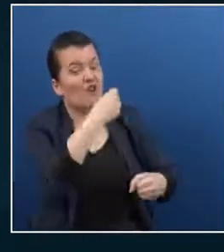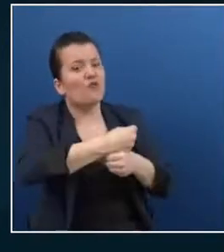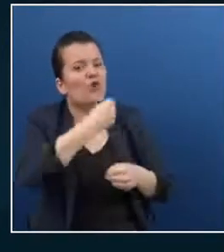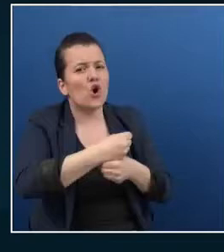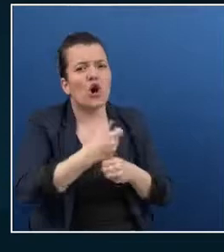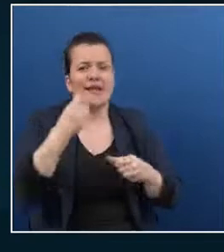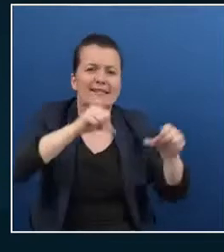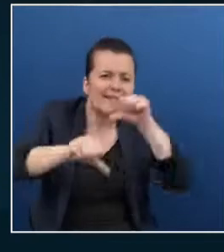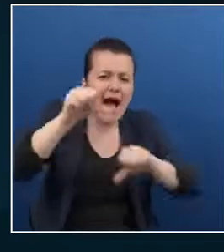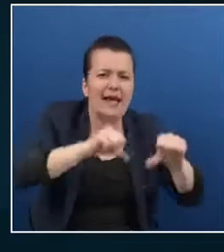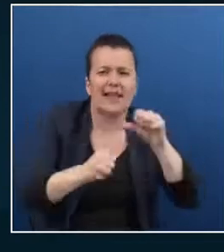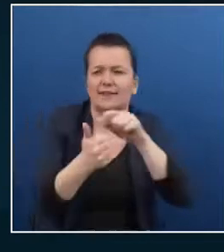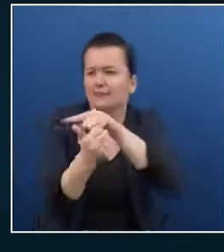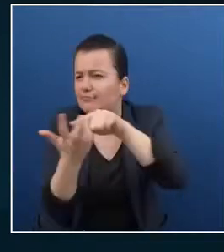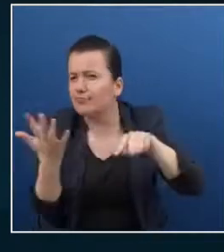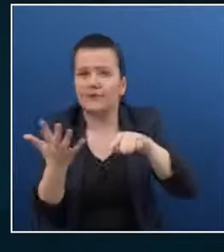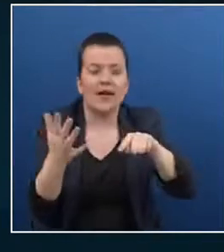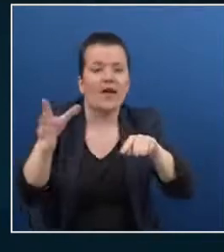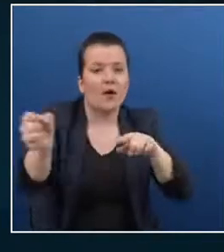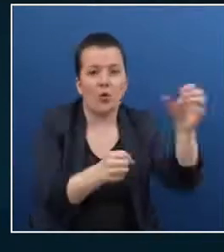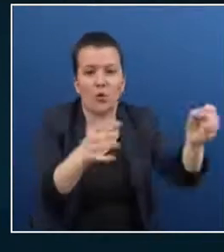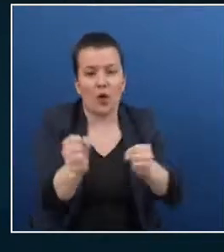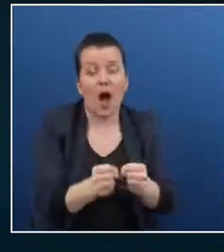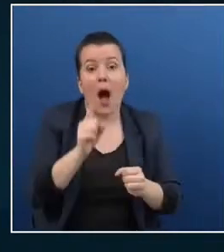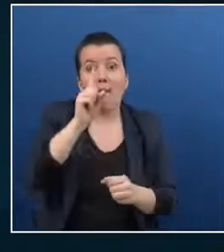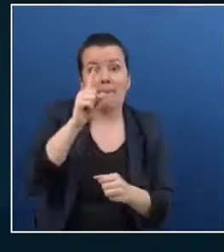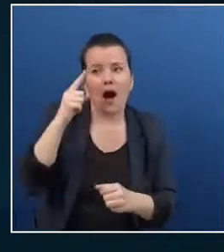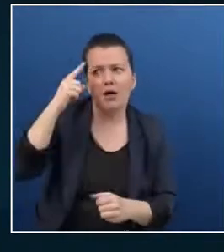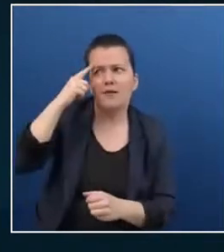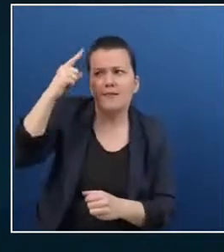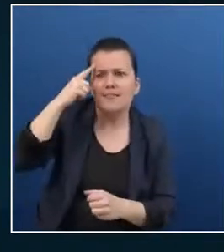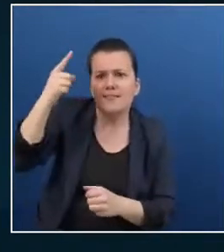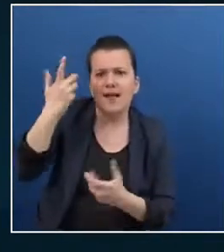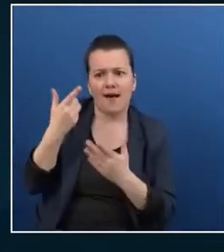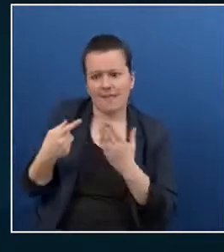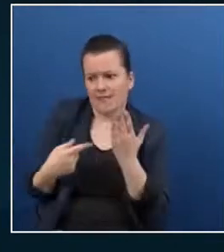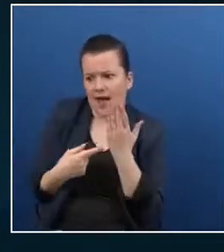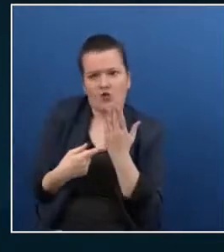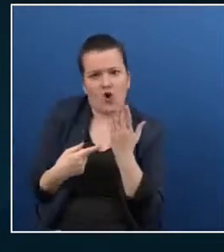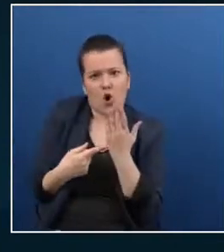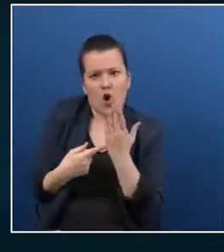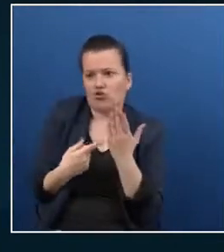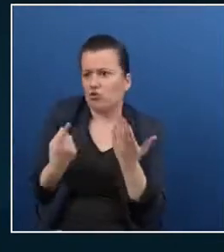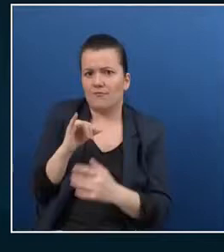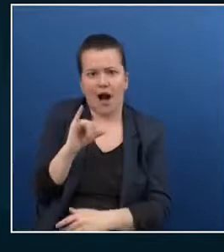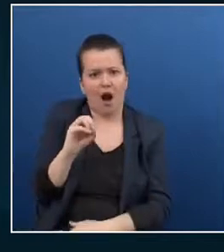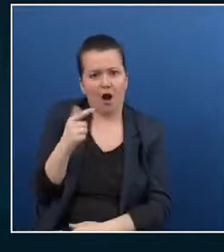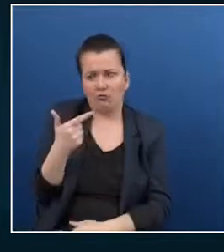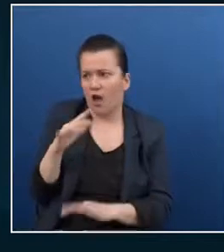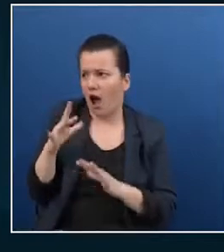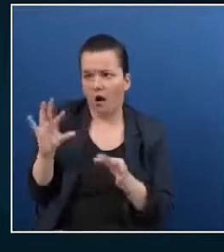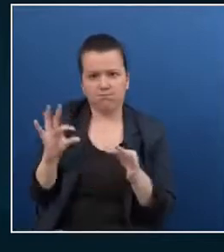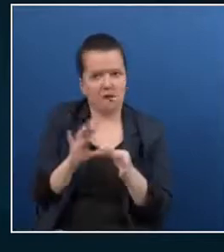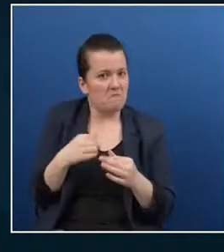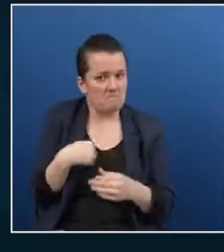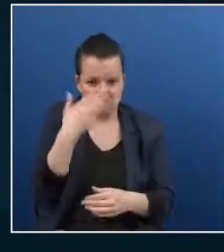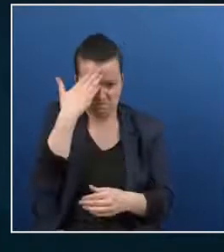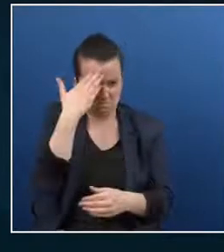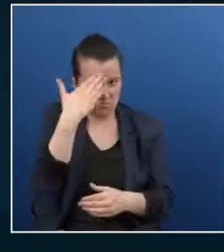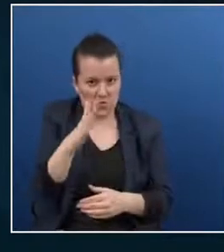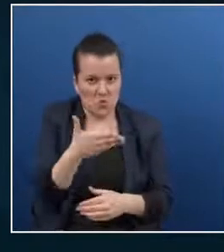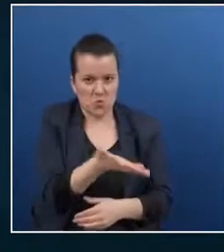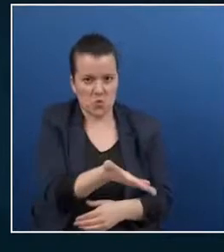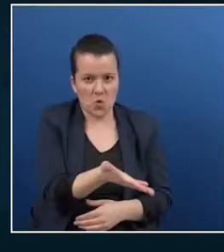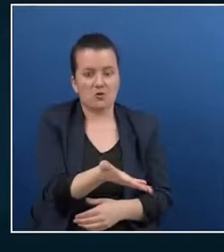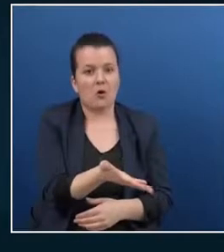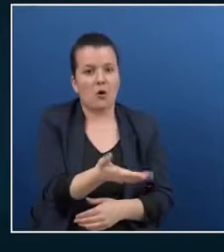didn't know much about building that in-between IoT platform. And so, you know, oh, okay,